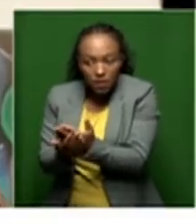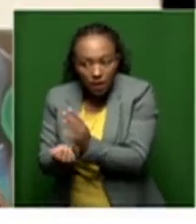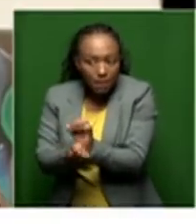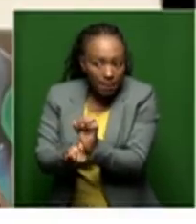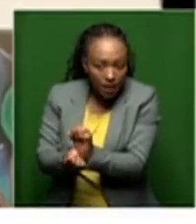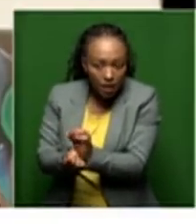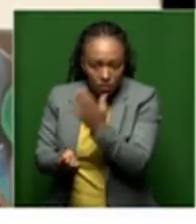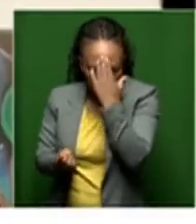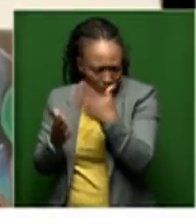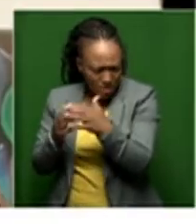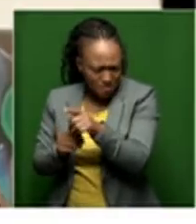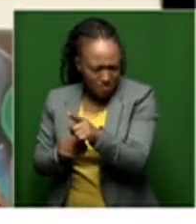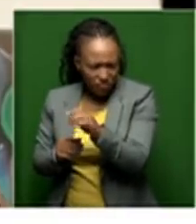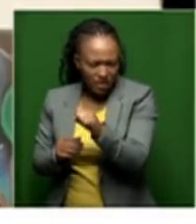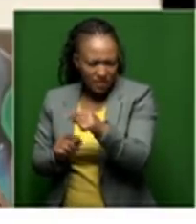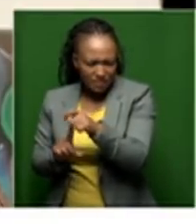do you know anything?